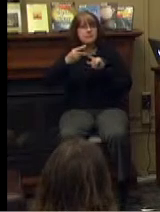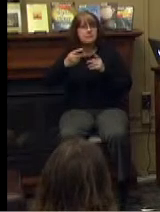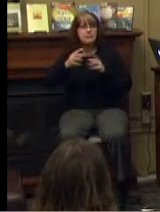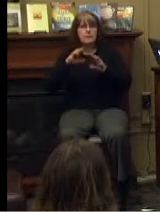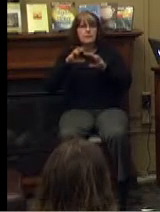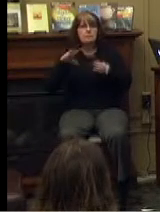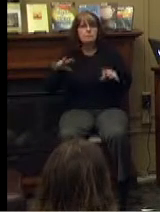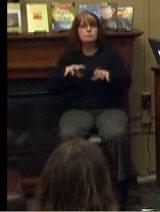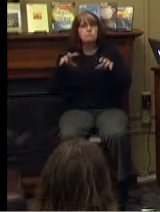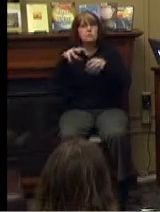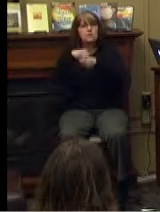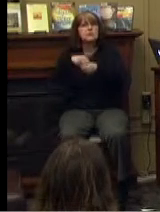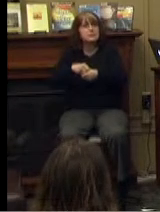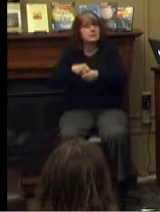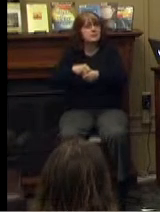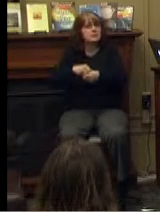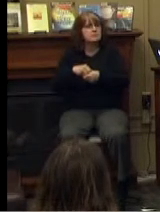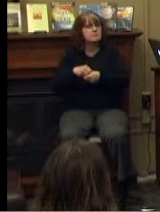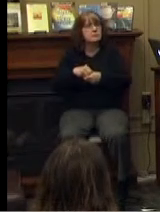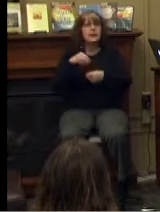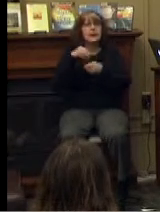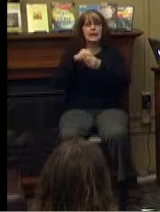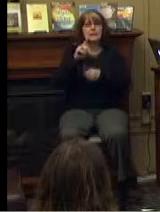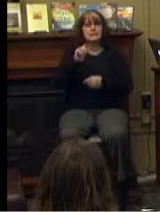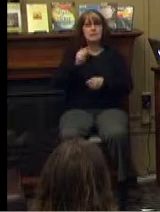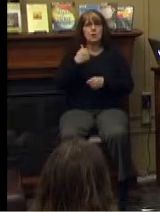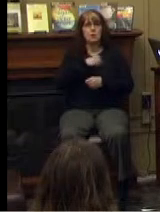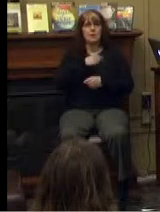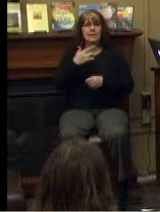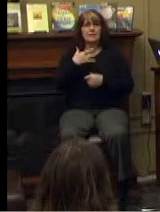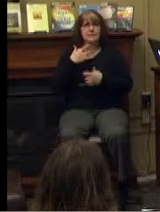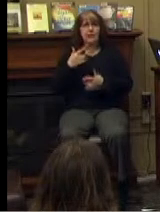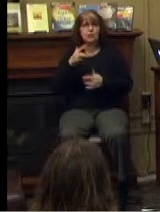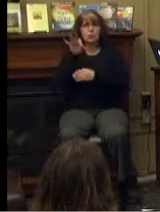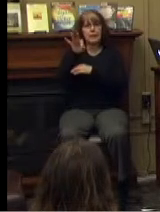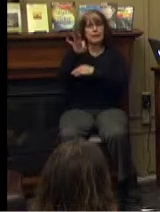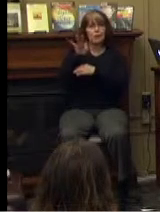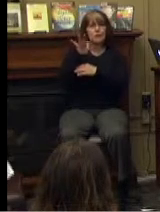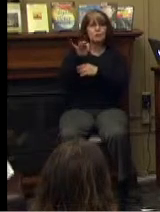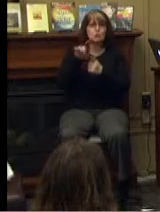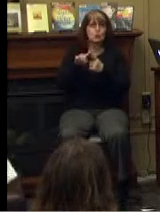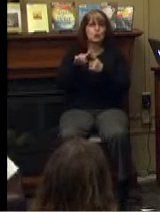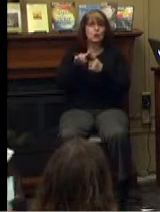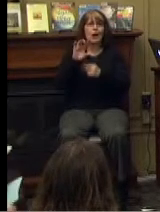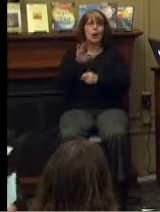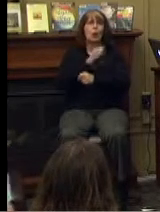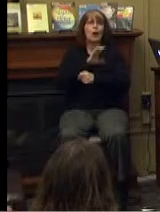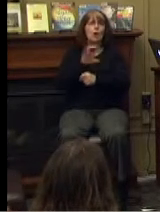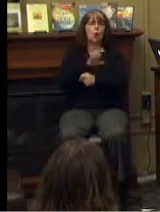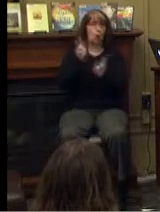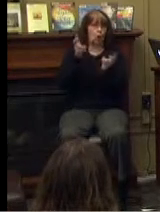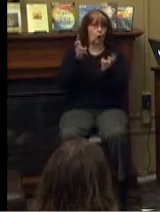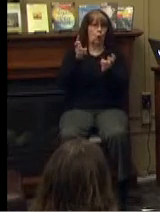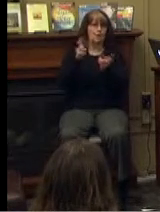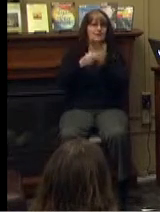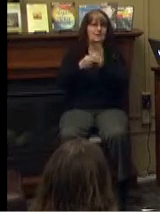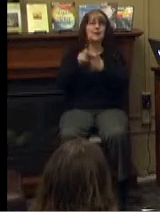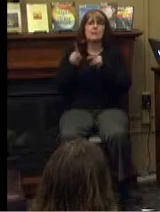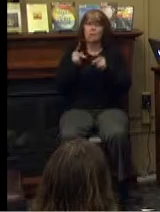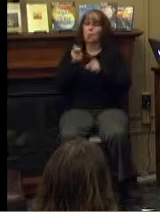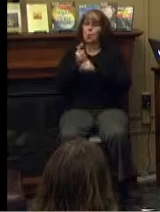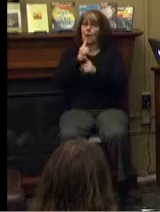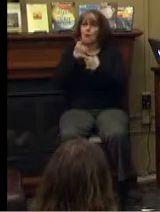are happening. In disability, we have this tendency to preach to the choir, and only the people that are interested in disability stuff